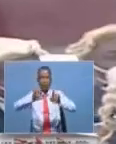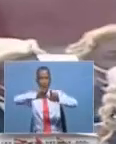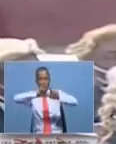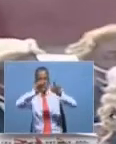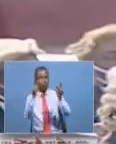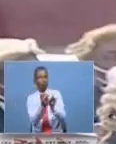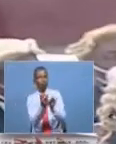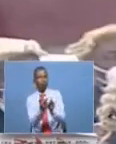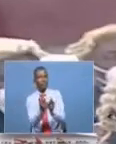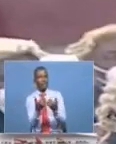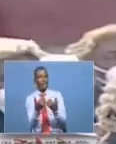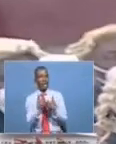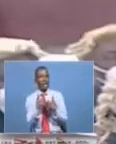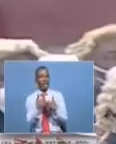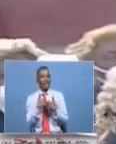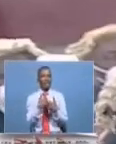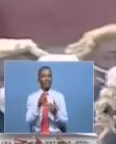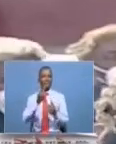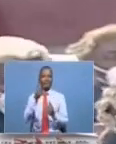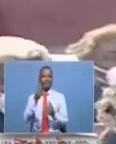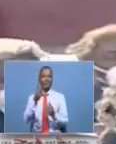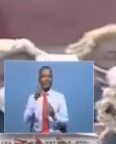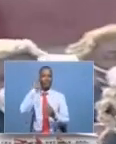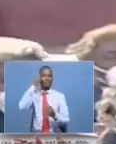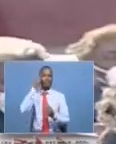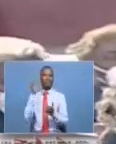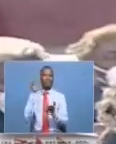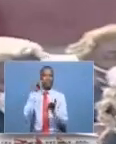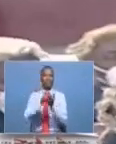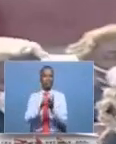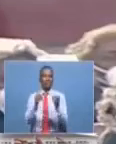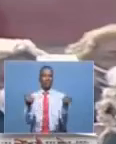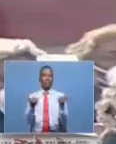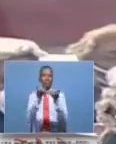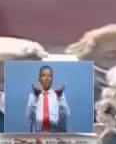to have a second bite of the cherry.